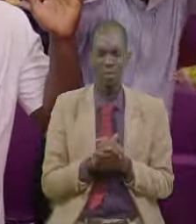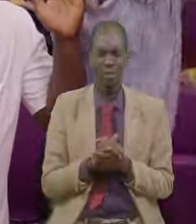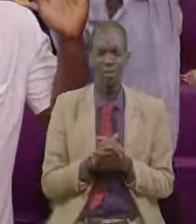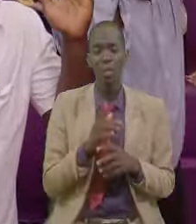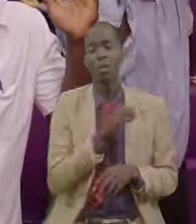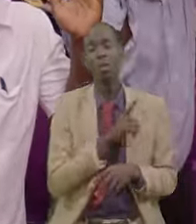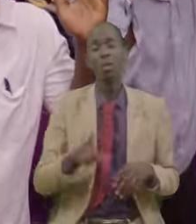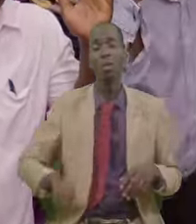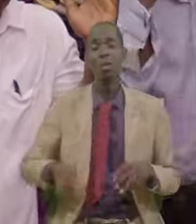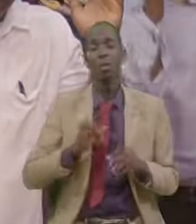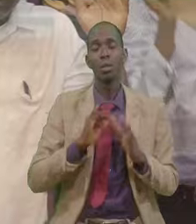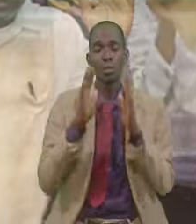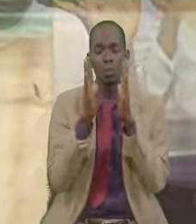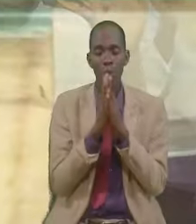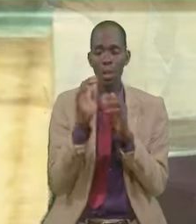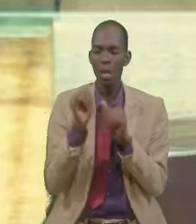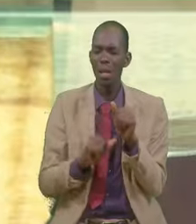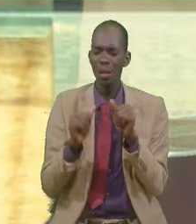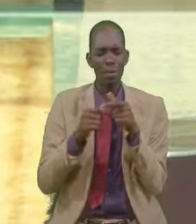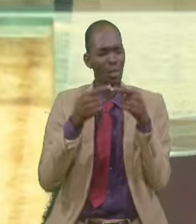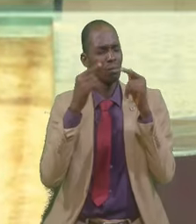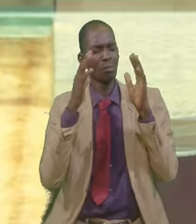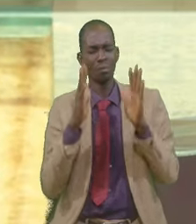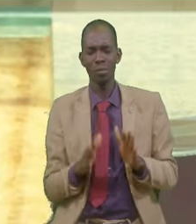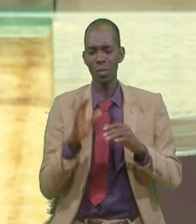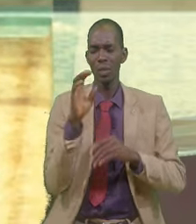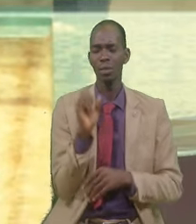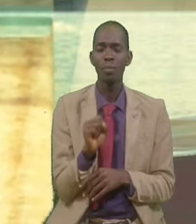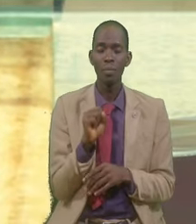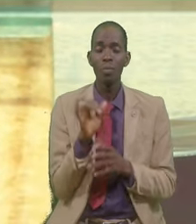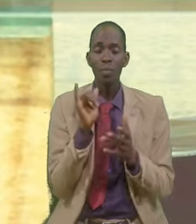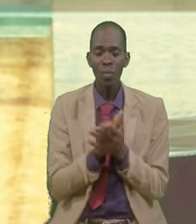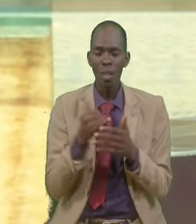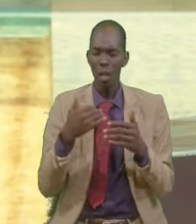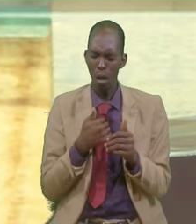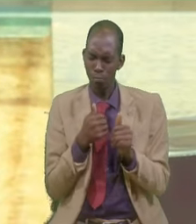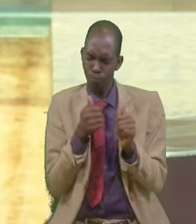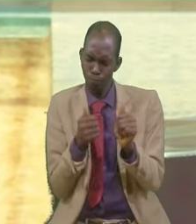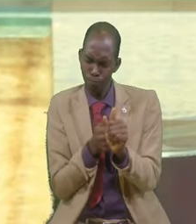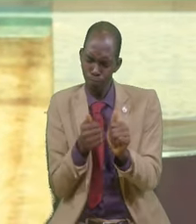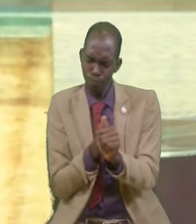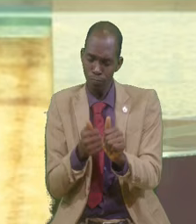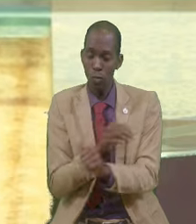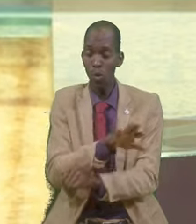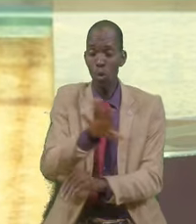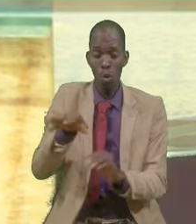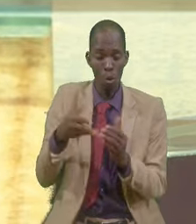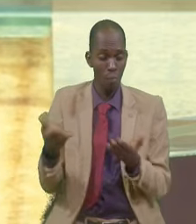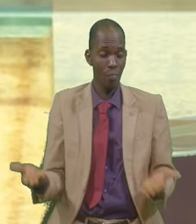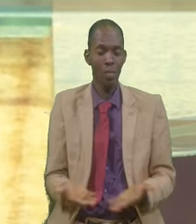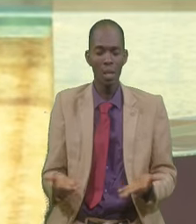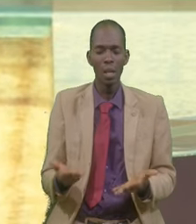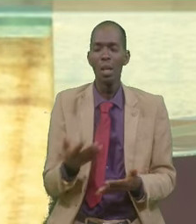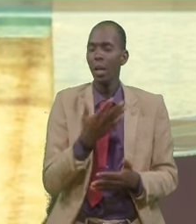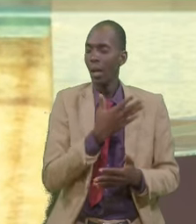Lord, I pray every adversary and every enemy that has followed anyone here and they